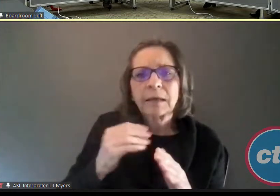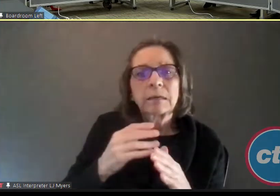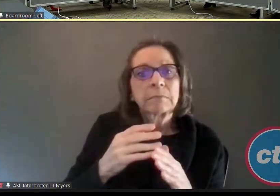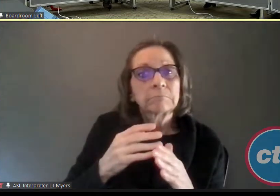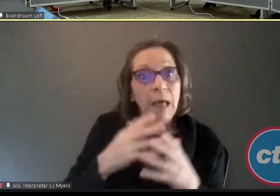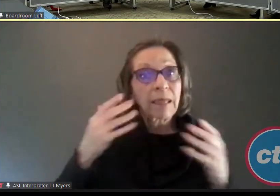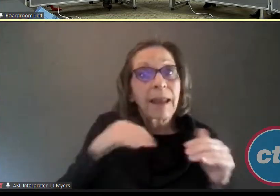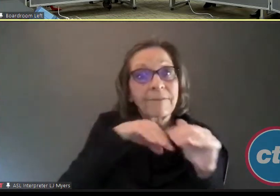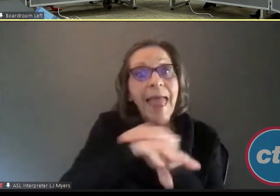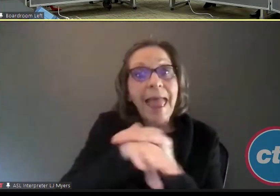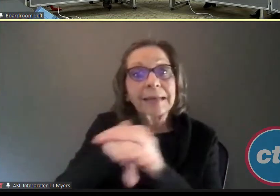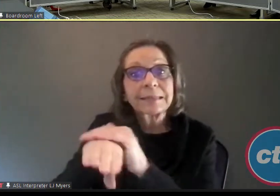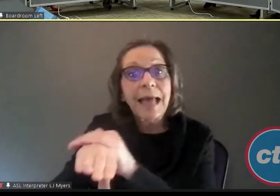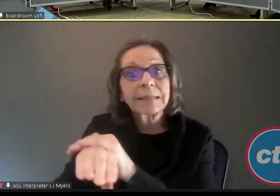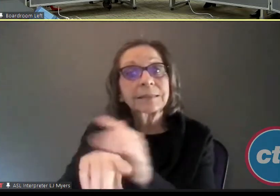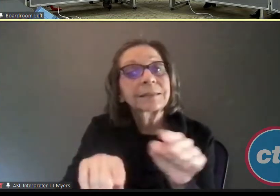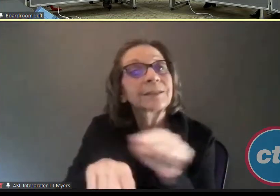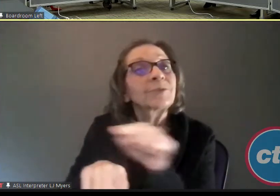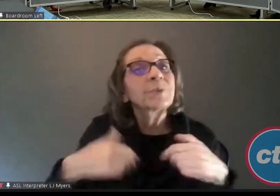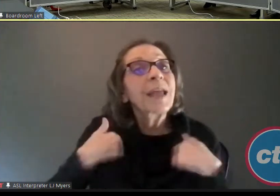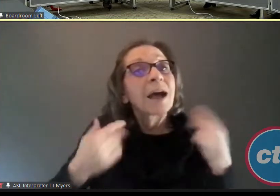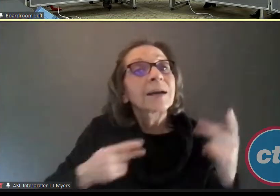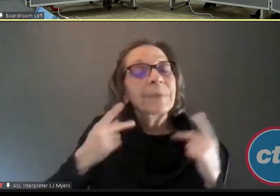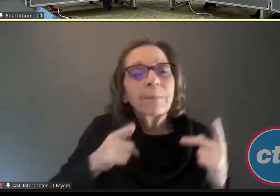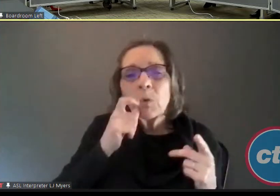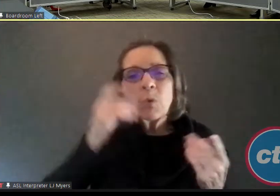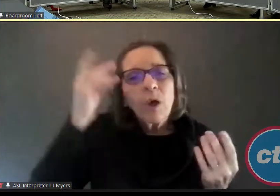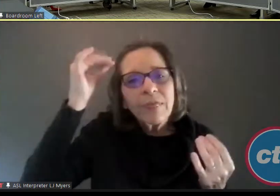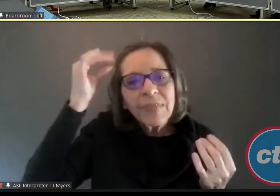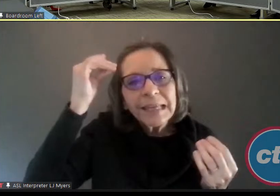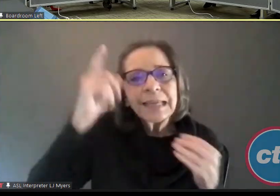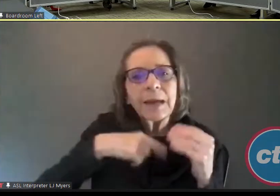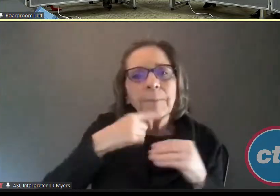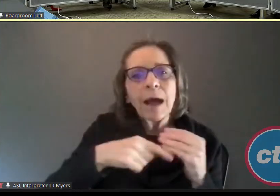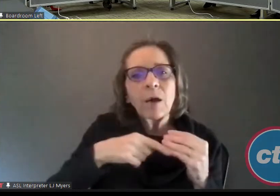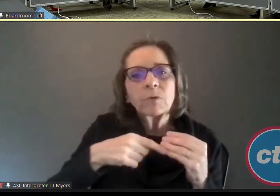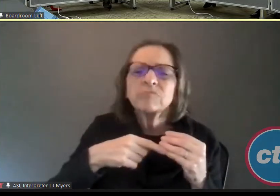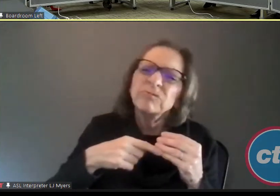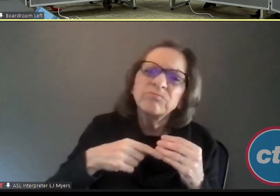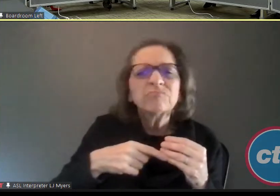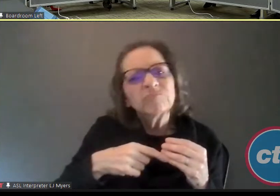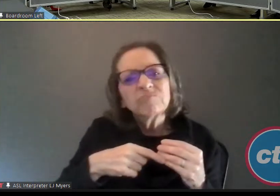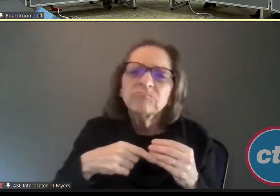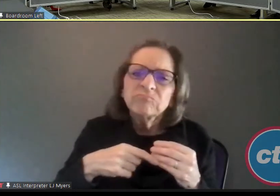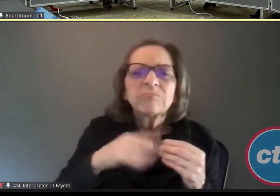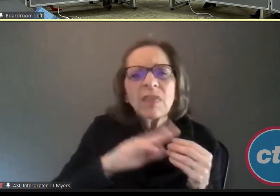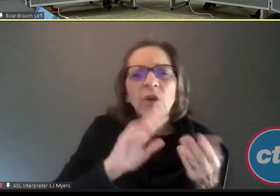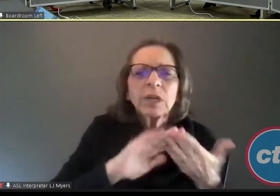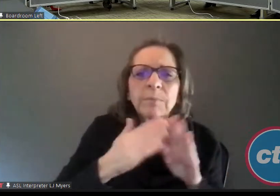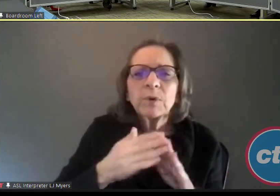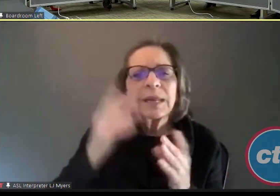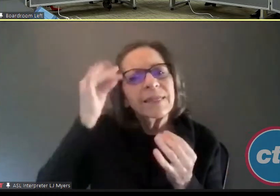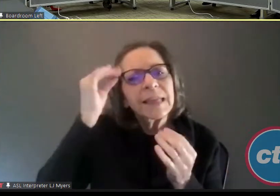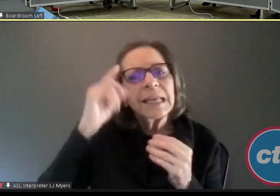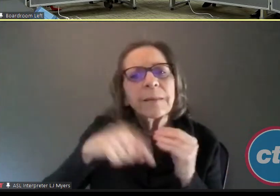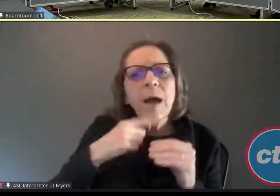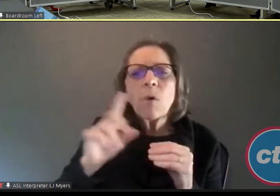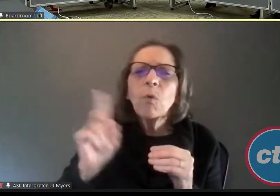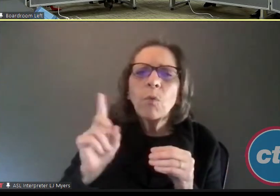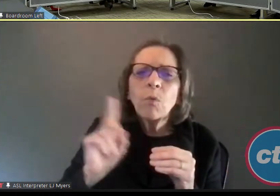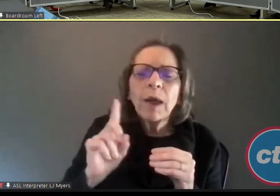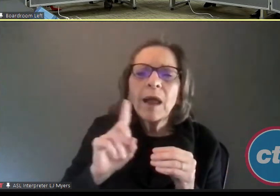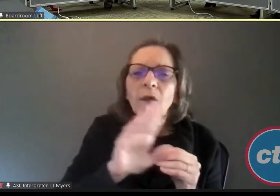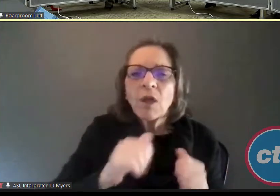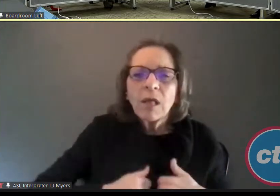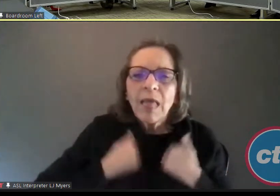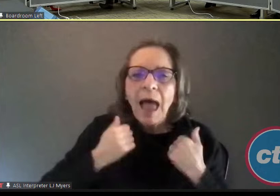access to a lot of young people who are thinking about things, thinking about their community, and thinking about where their